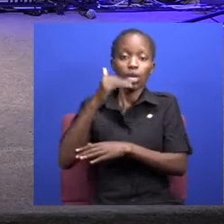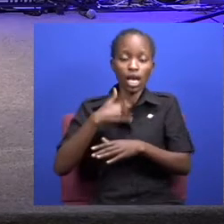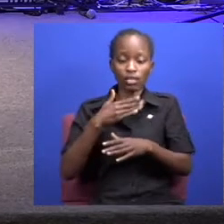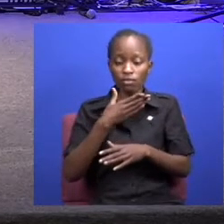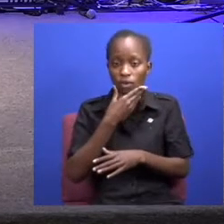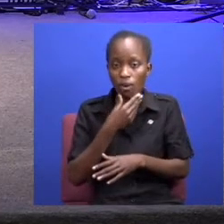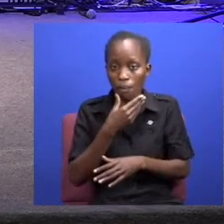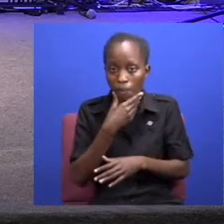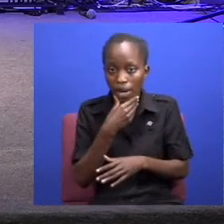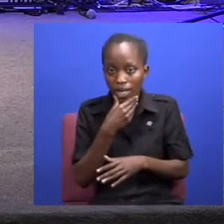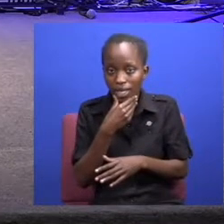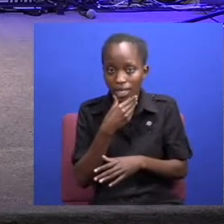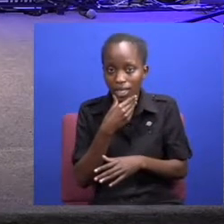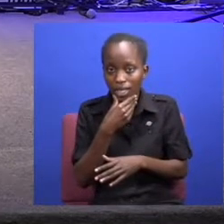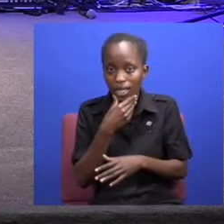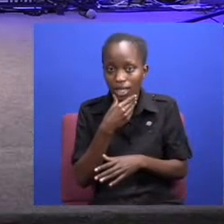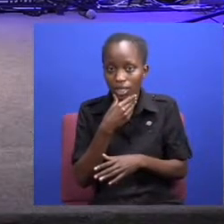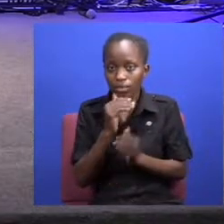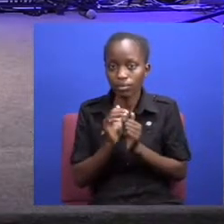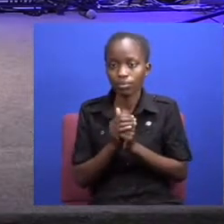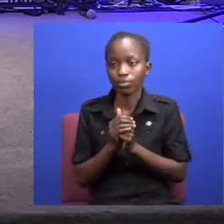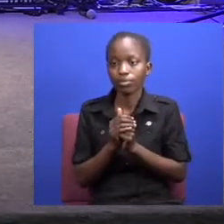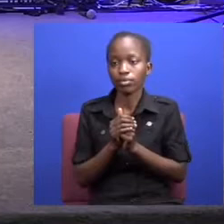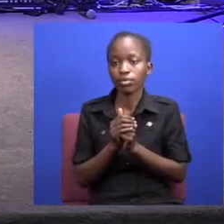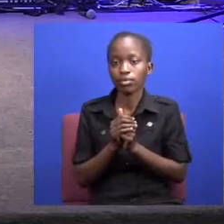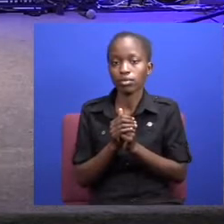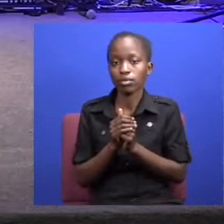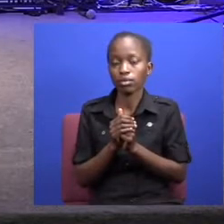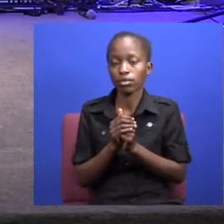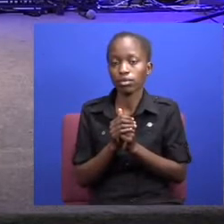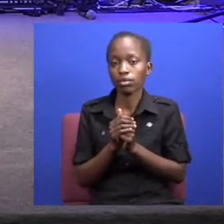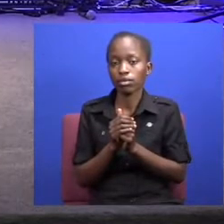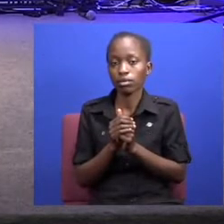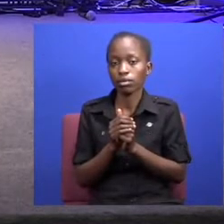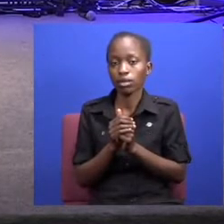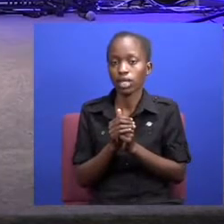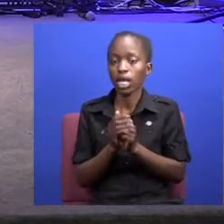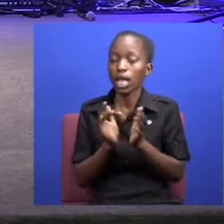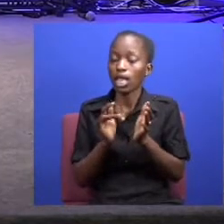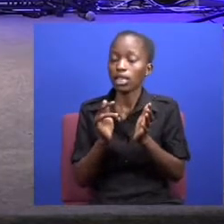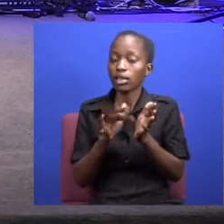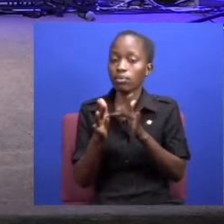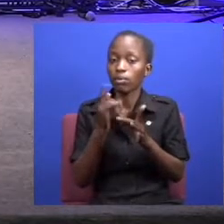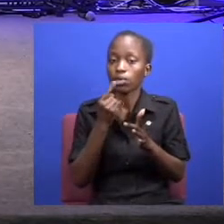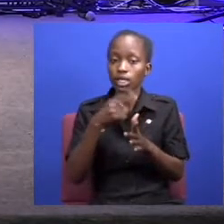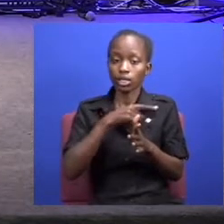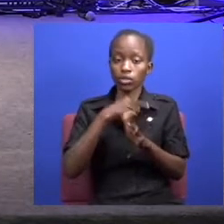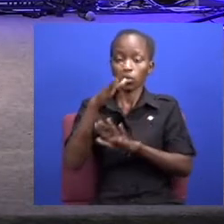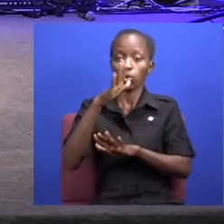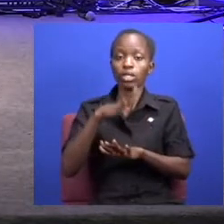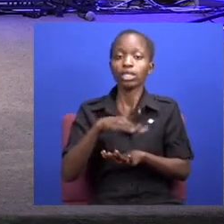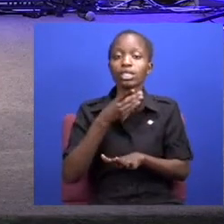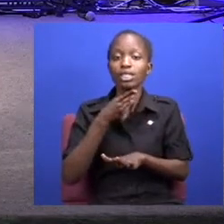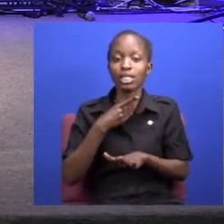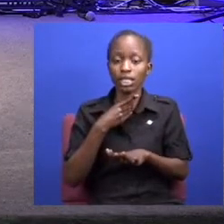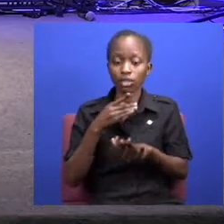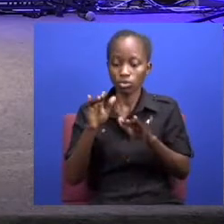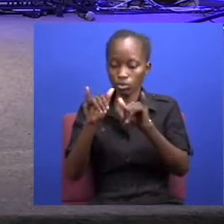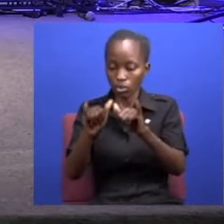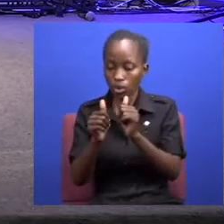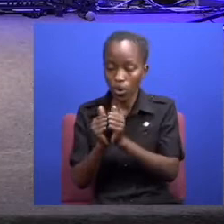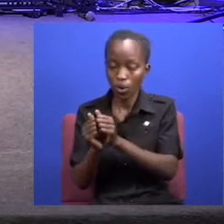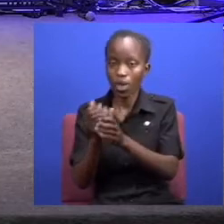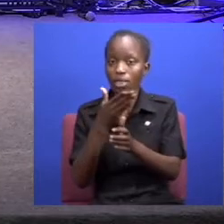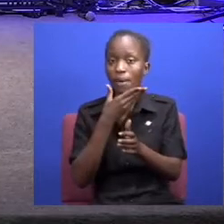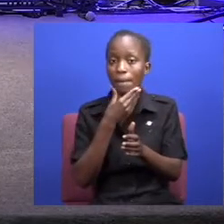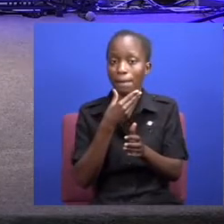for mankind despite man's disobedience. The Bible tells us of God's desire to dwell with